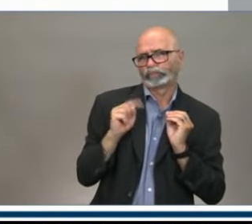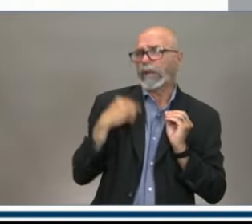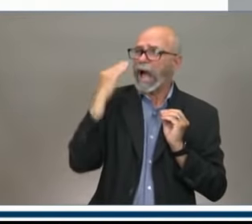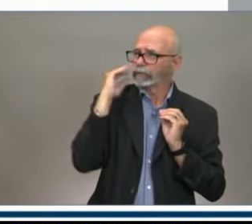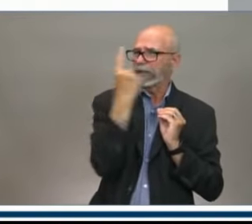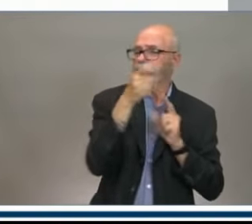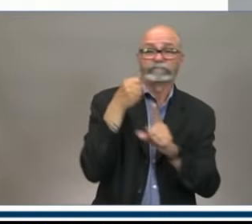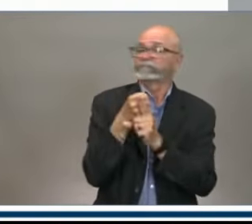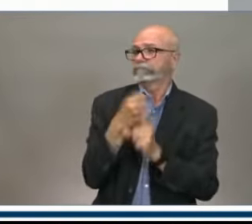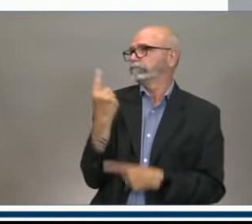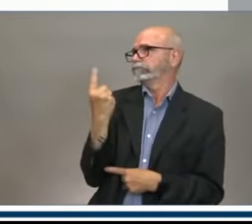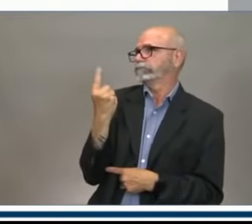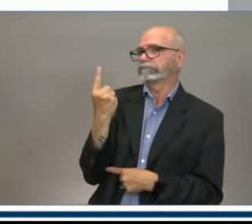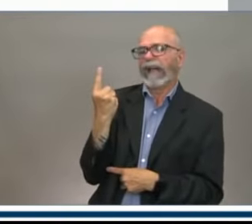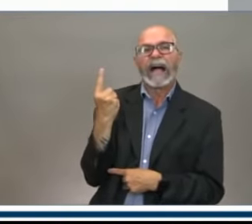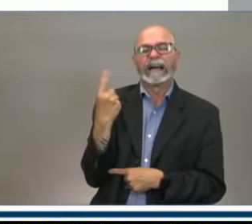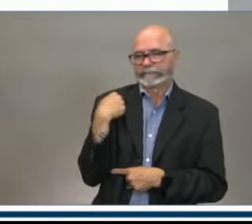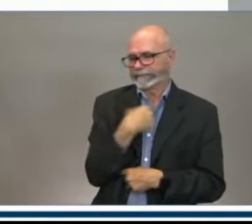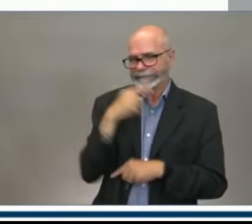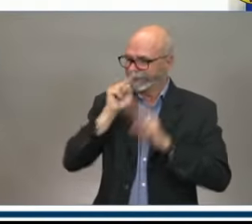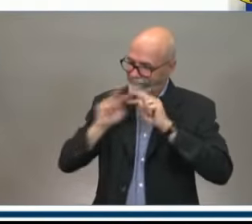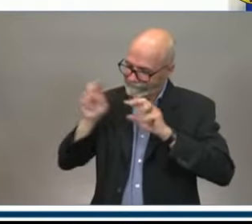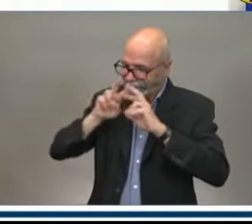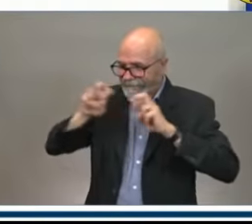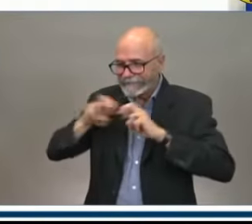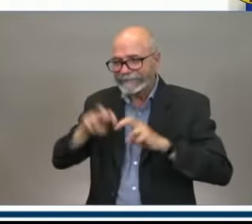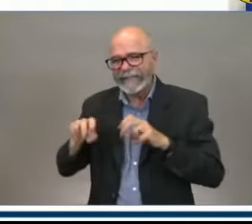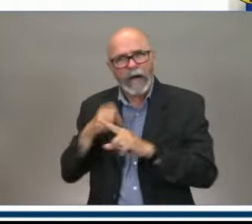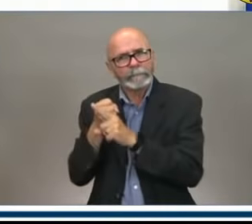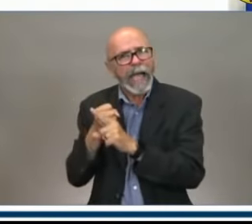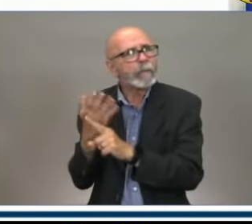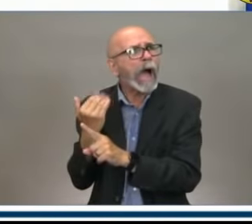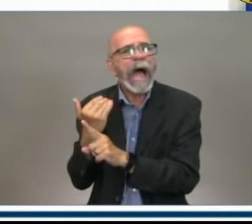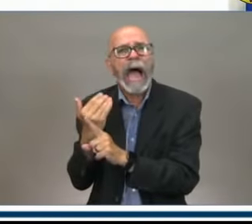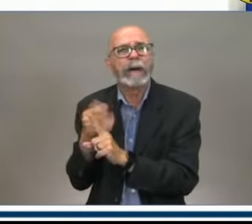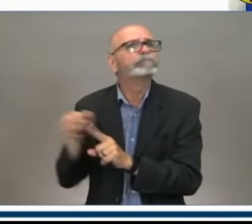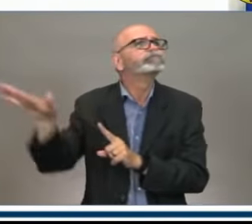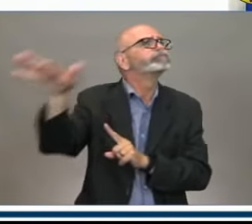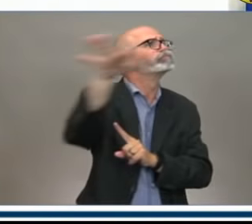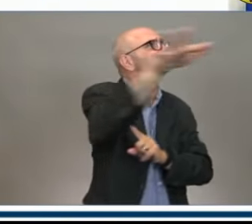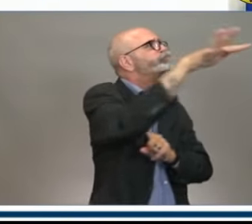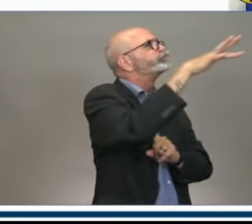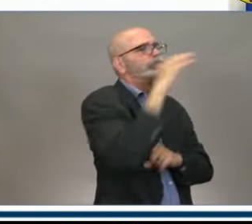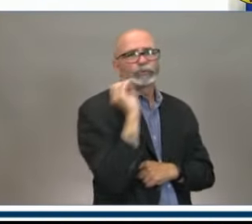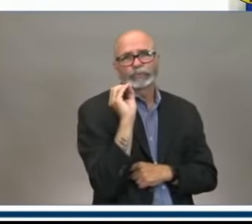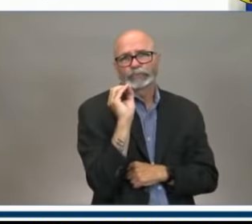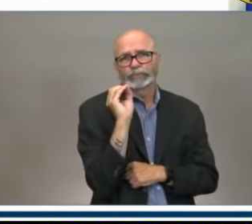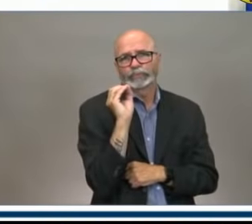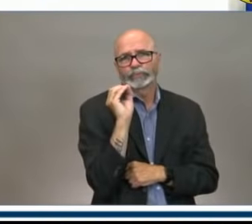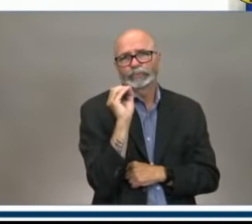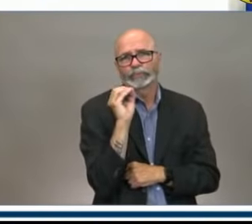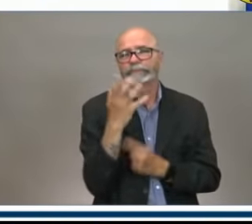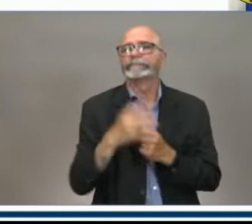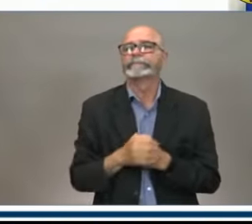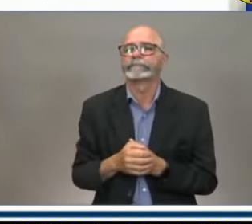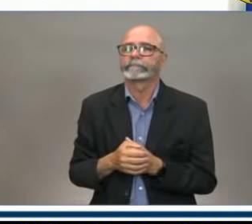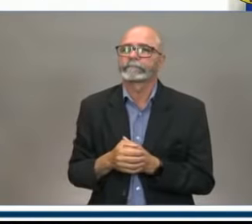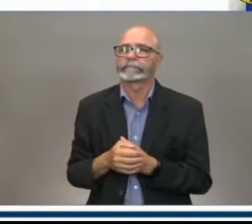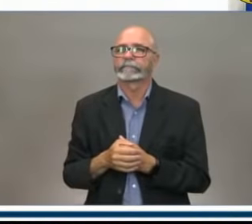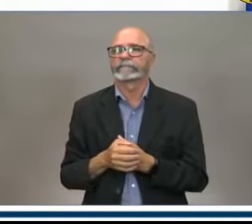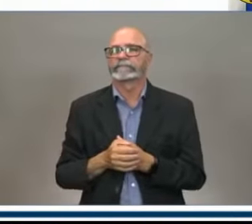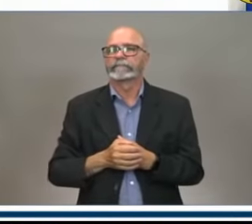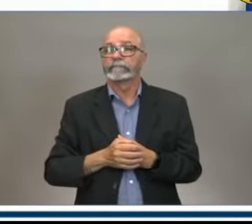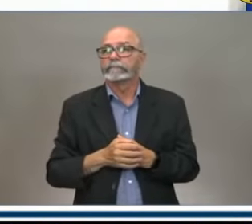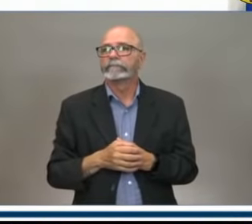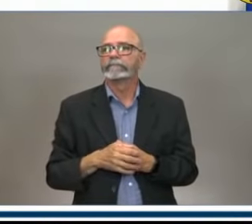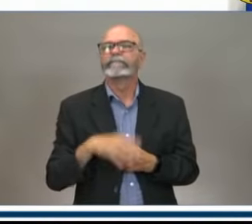that are under a similar investigation. Go ahead, Katie, with your follow-up. You touched on last Monday's protest downtown